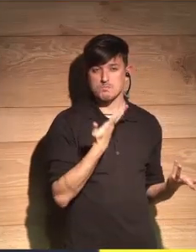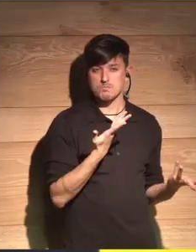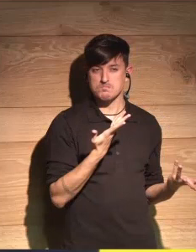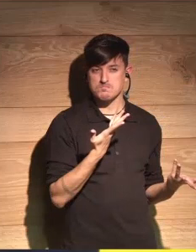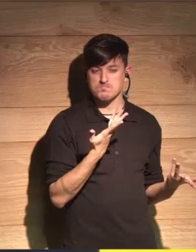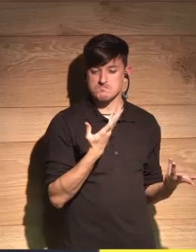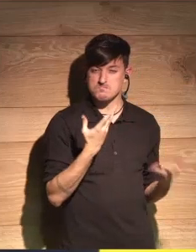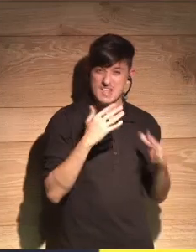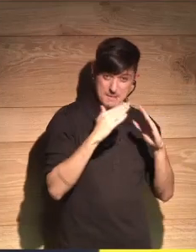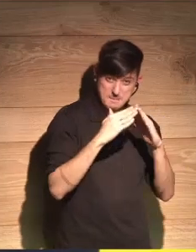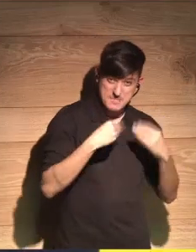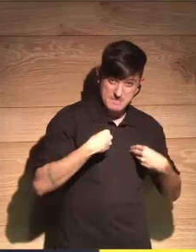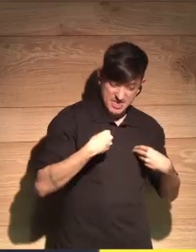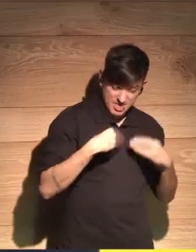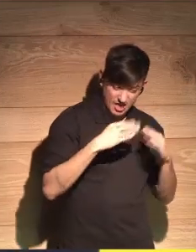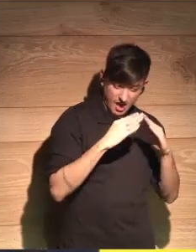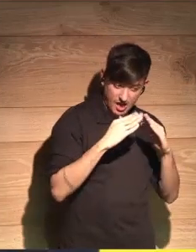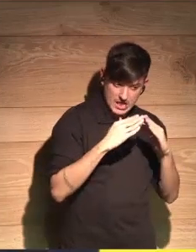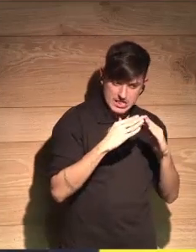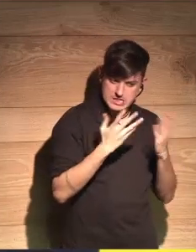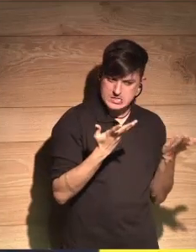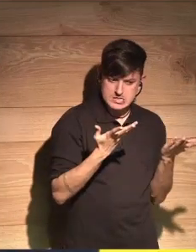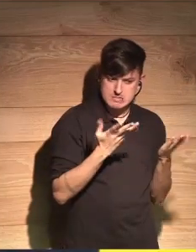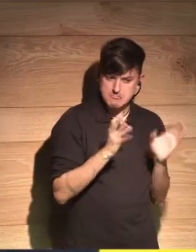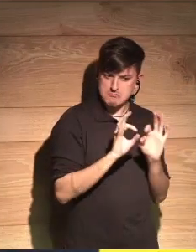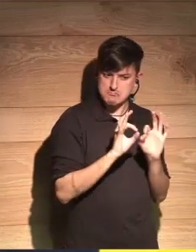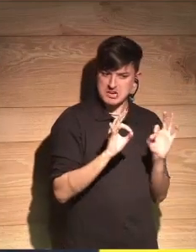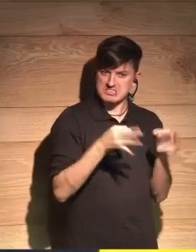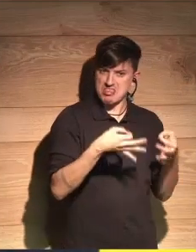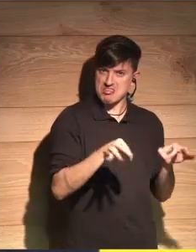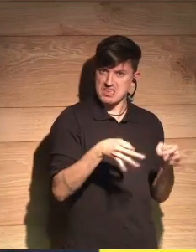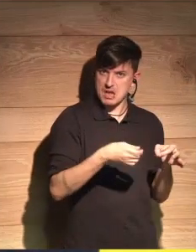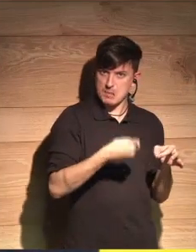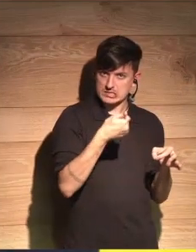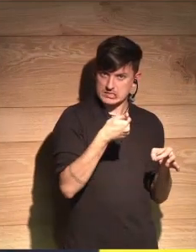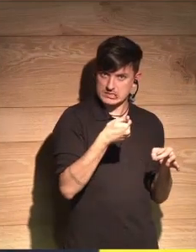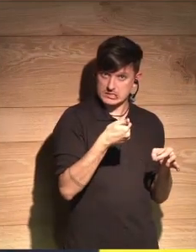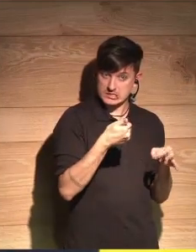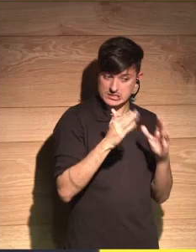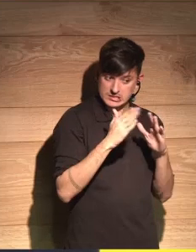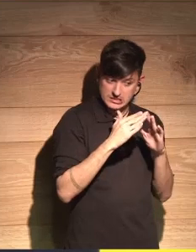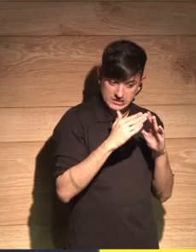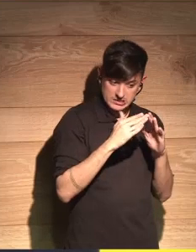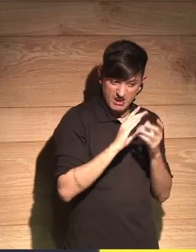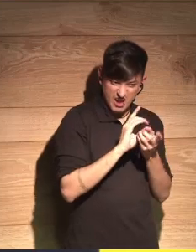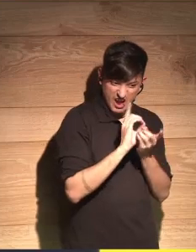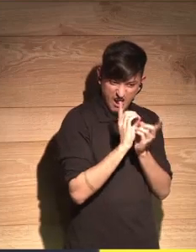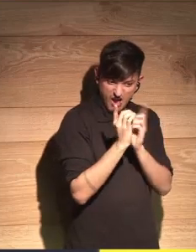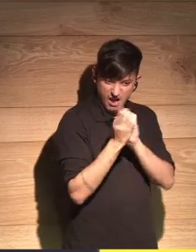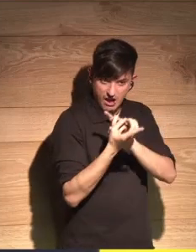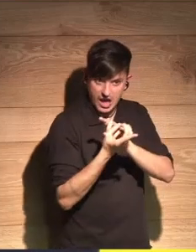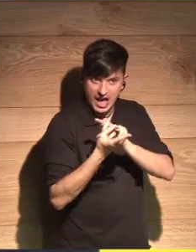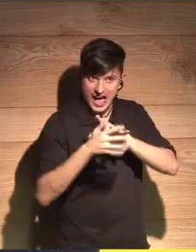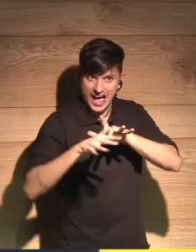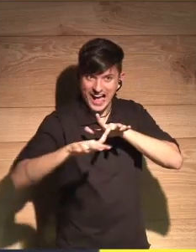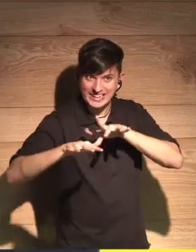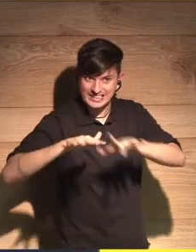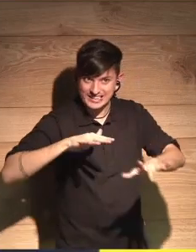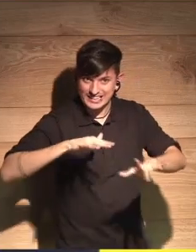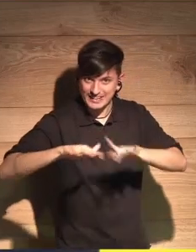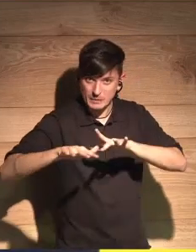me is how even the poorest house can be transformed into